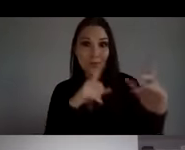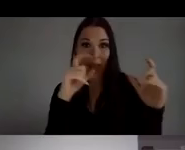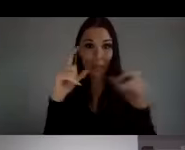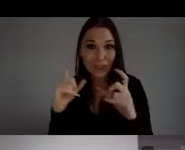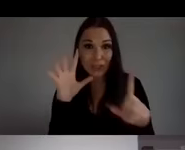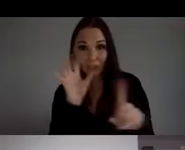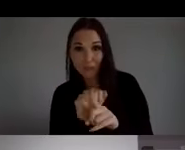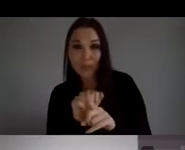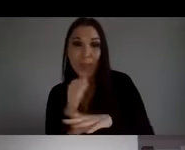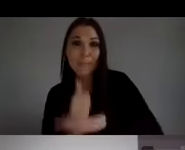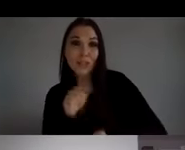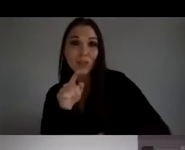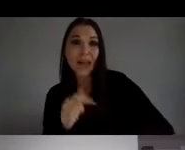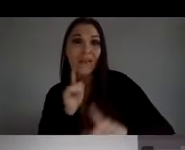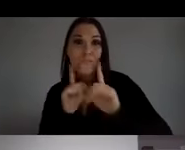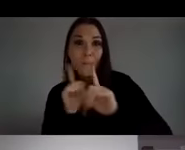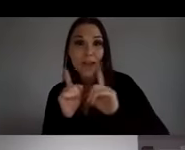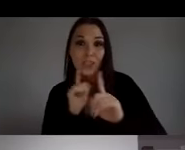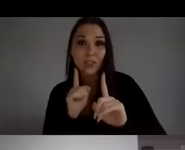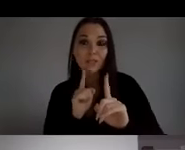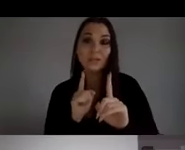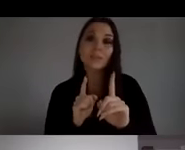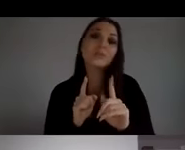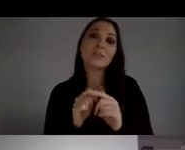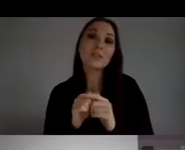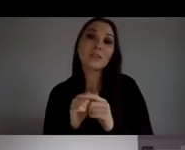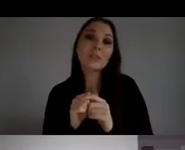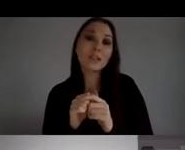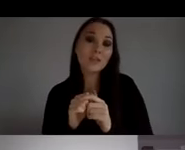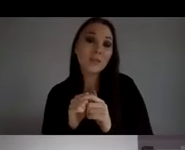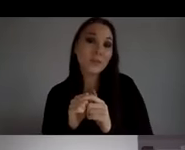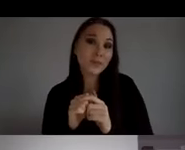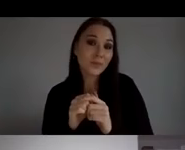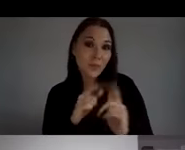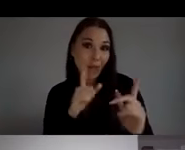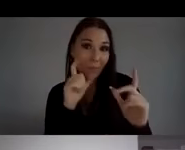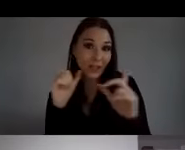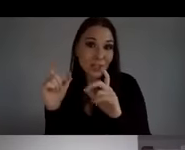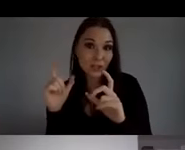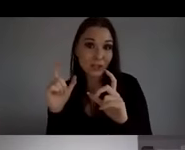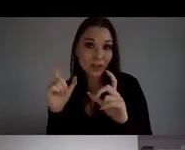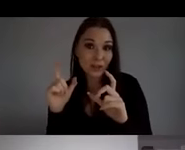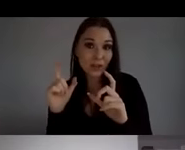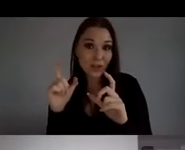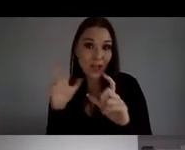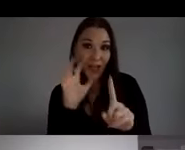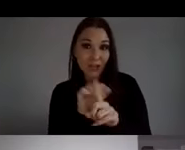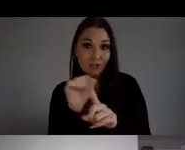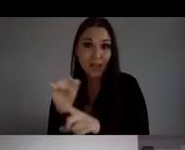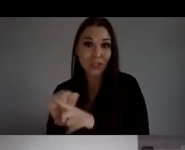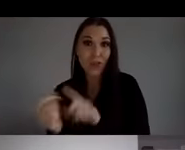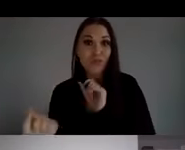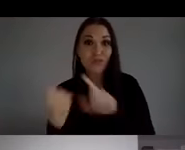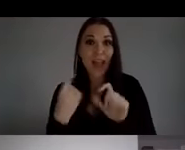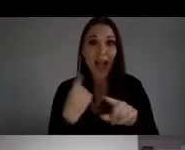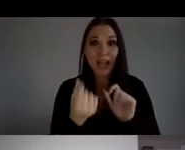then based on that information, you can then decide where to crop your image. And to answer the second part of your question, so we